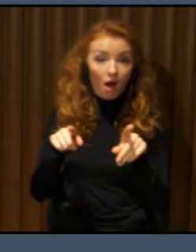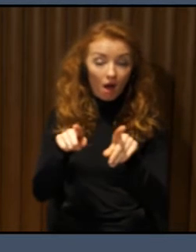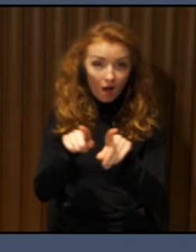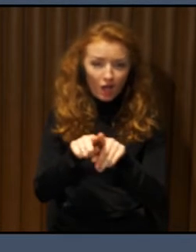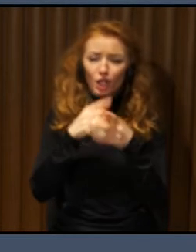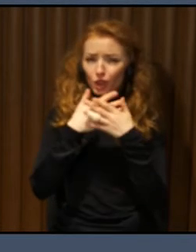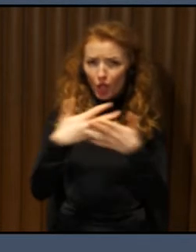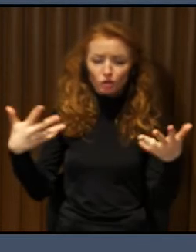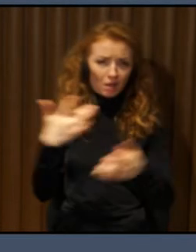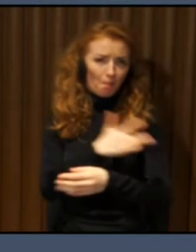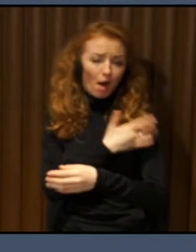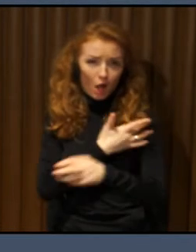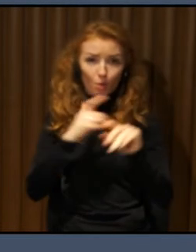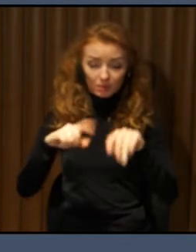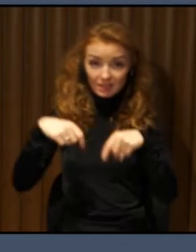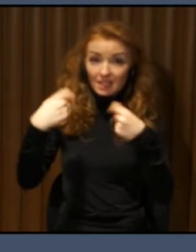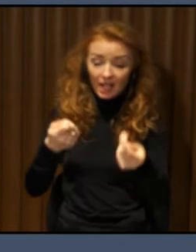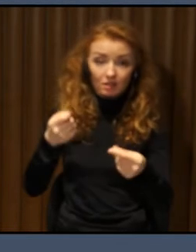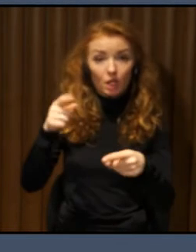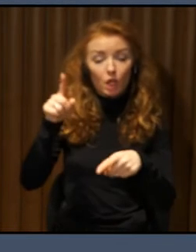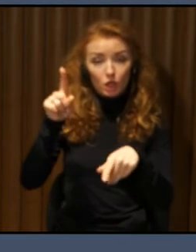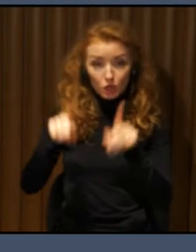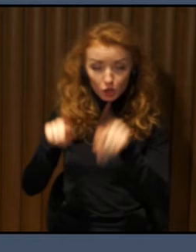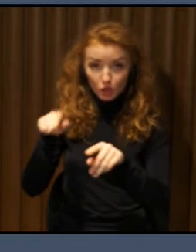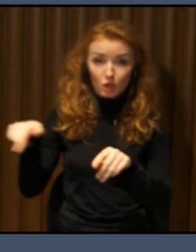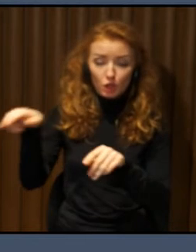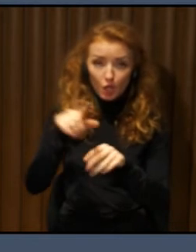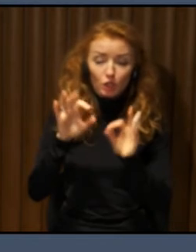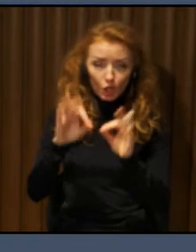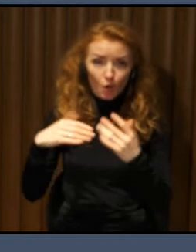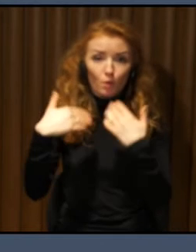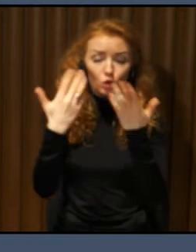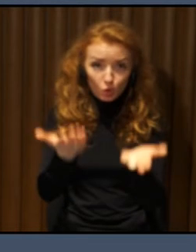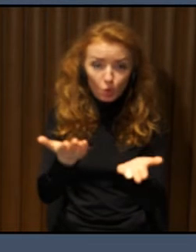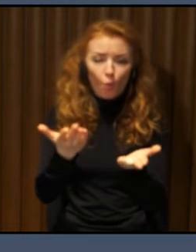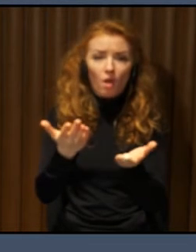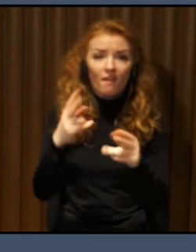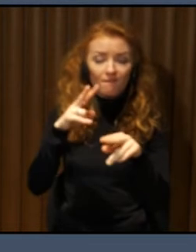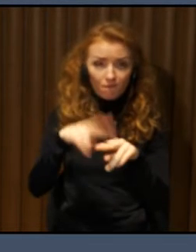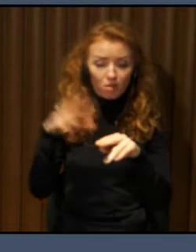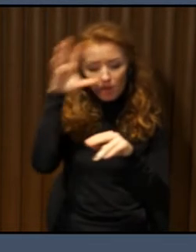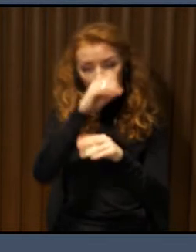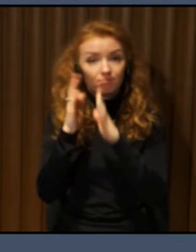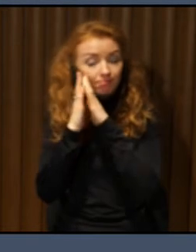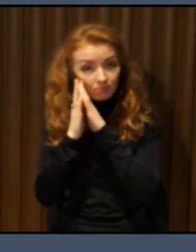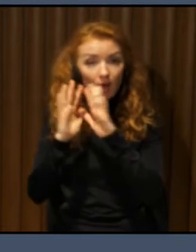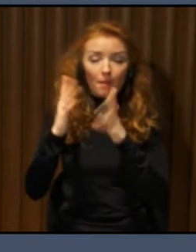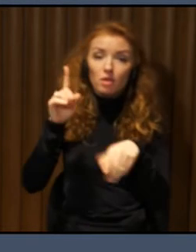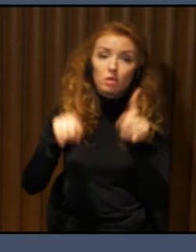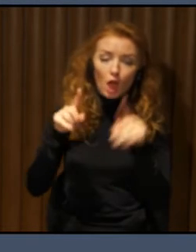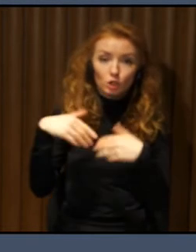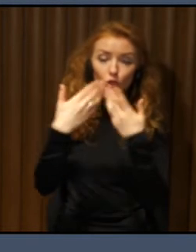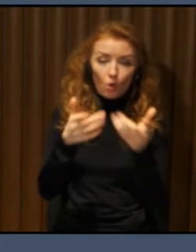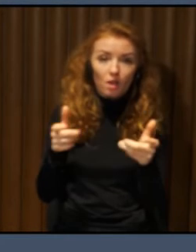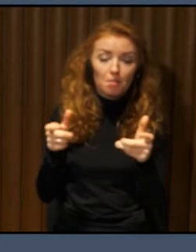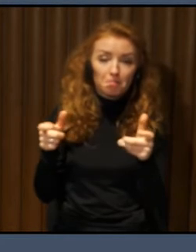And so what we've done here is really put all this at your fingertips. And we've also layered on other technologies that really do help with this.